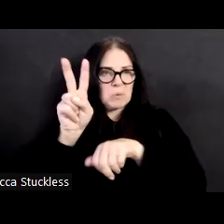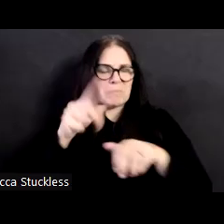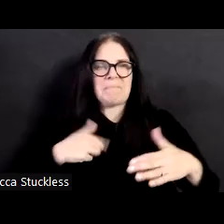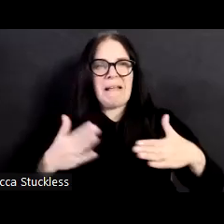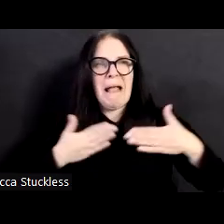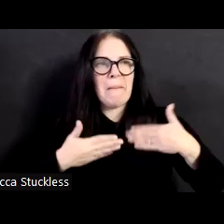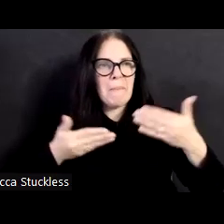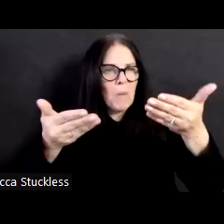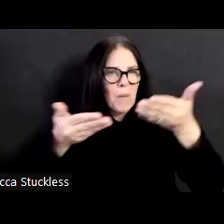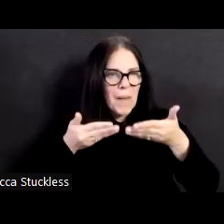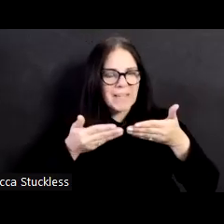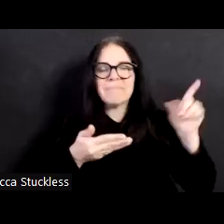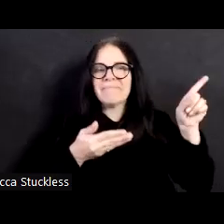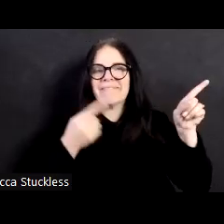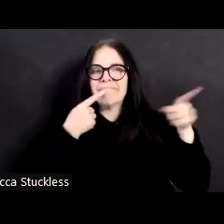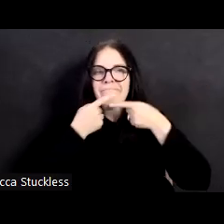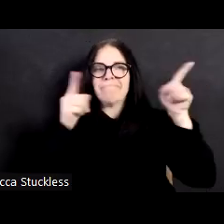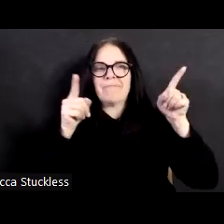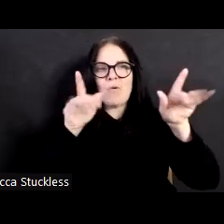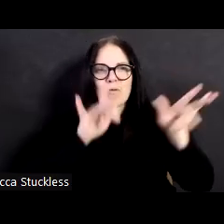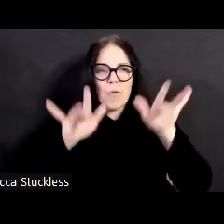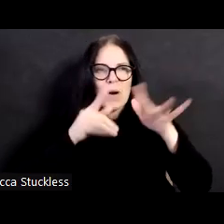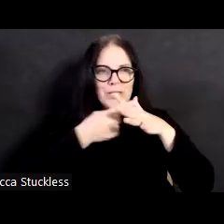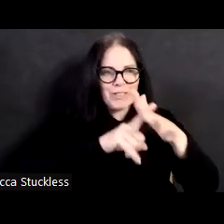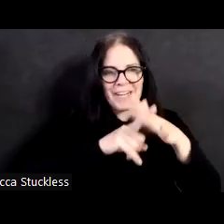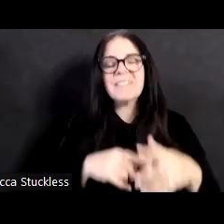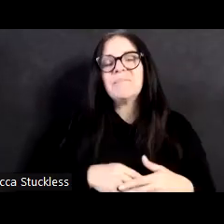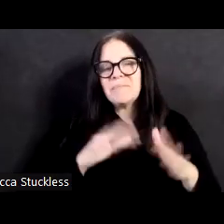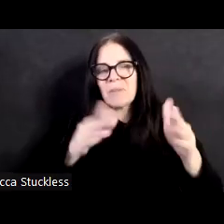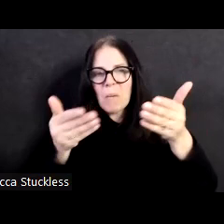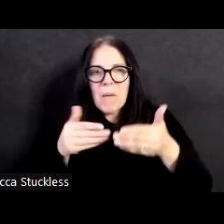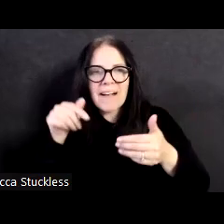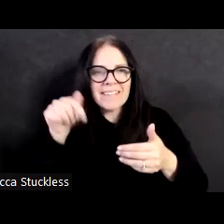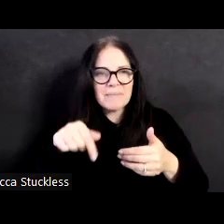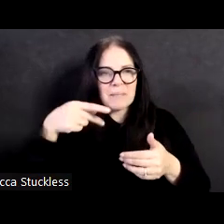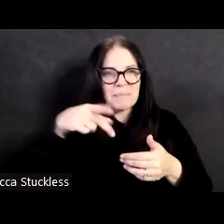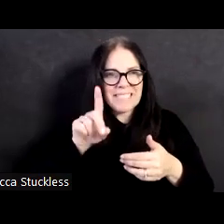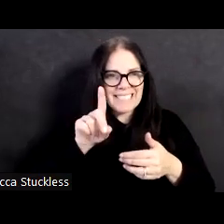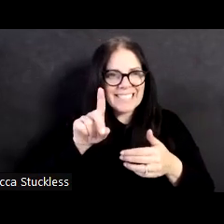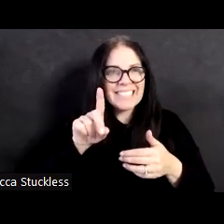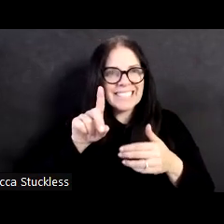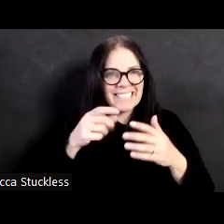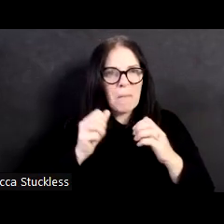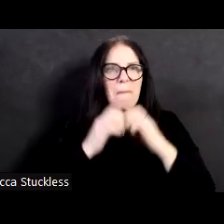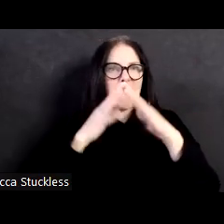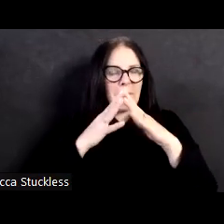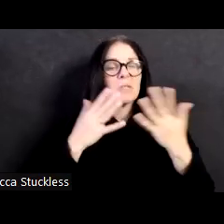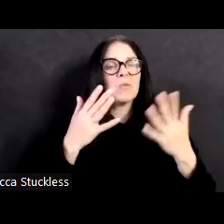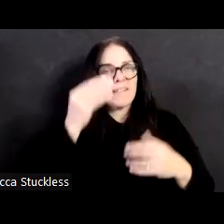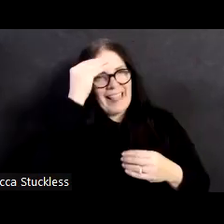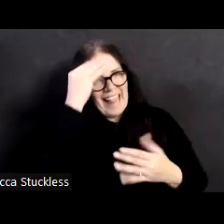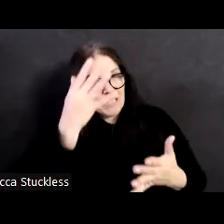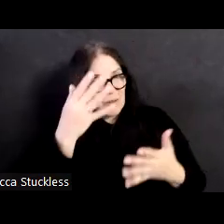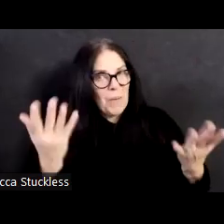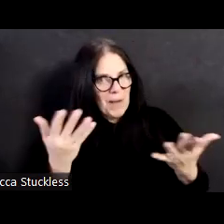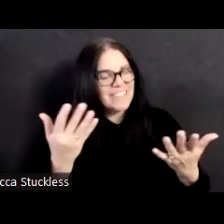of you to our pop-up PD session today. And I'll start by letting you know that we are recording today's